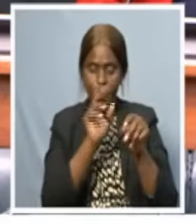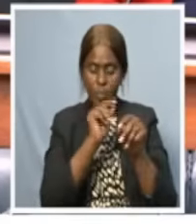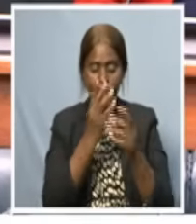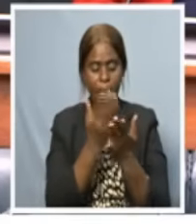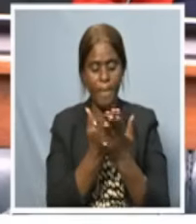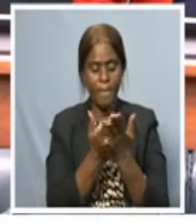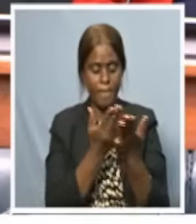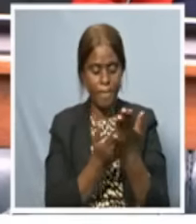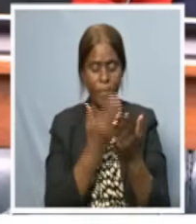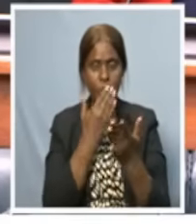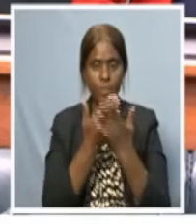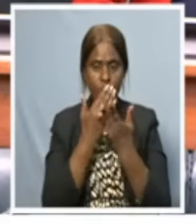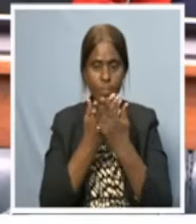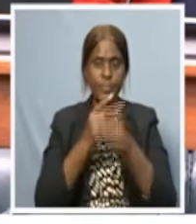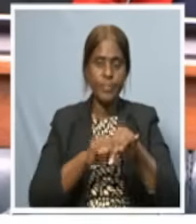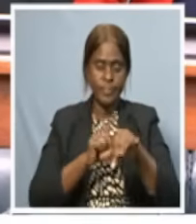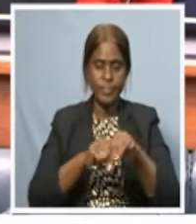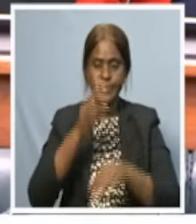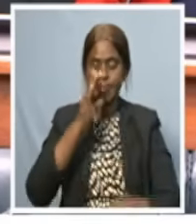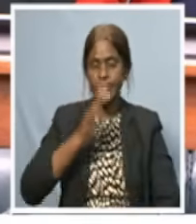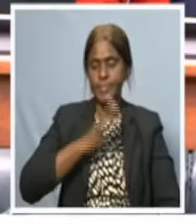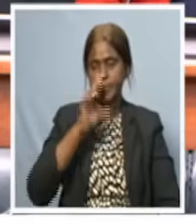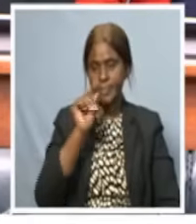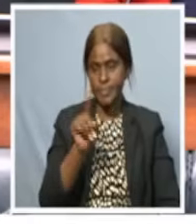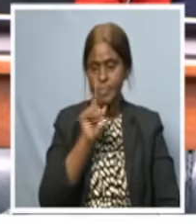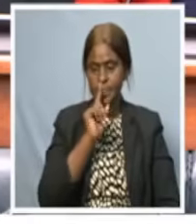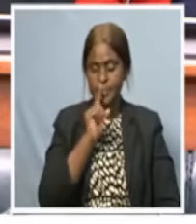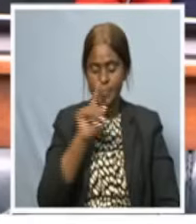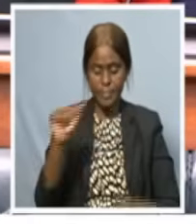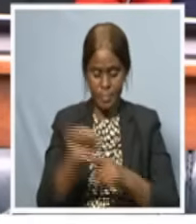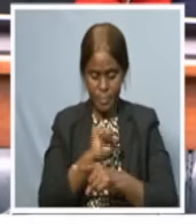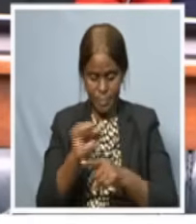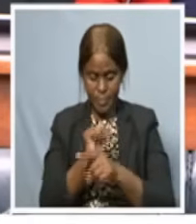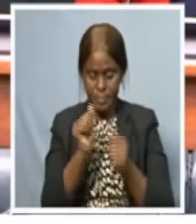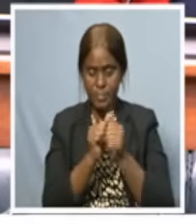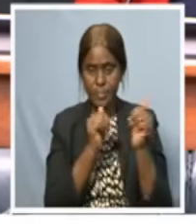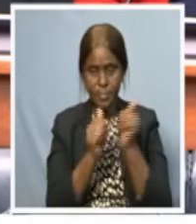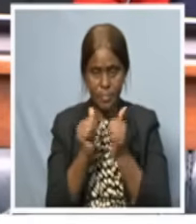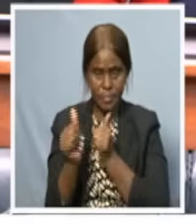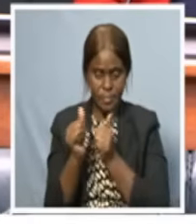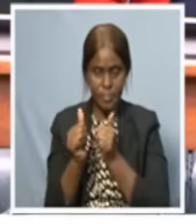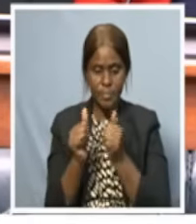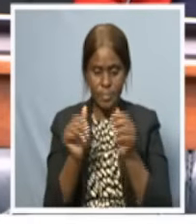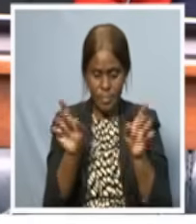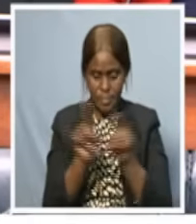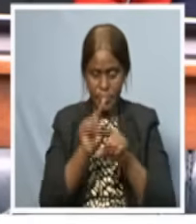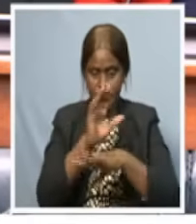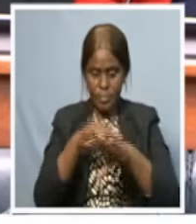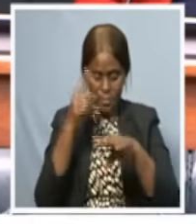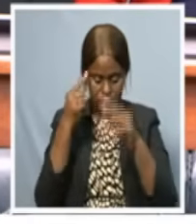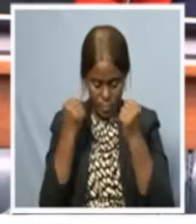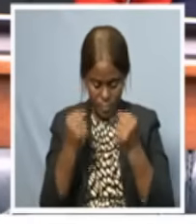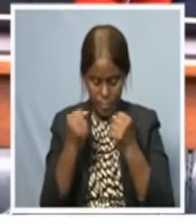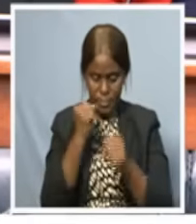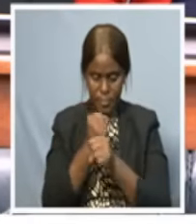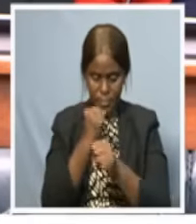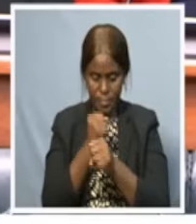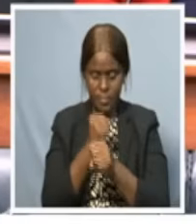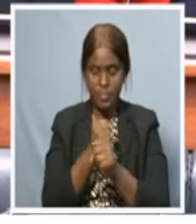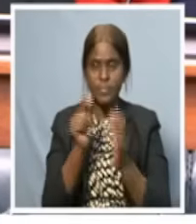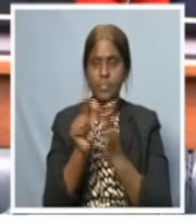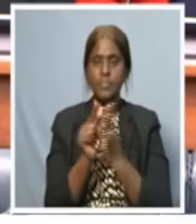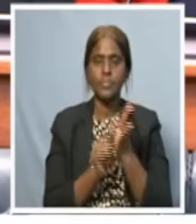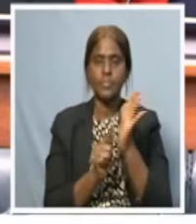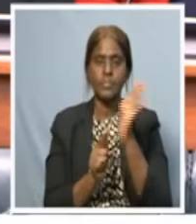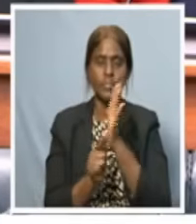and recommendations are very timely, Madam Speaker, very practical and actionable. They call for stronger enforcement of